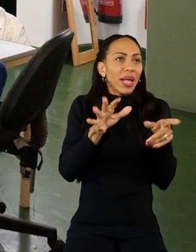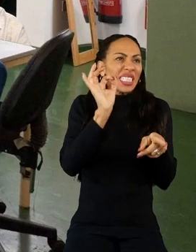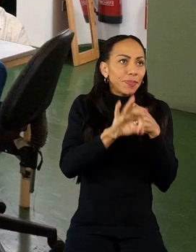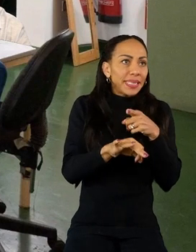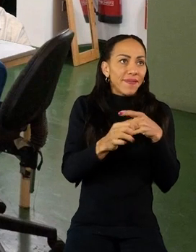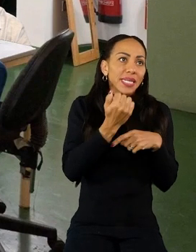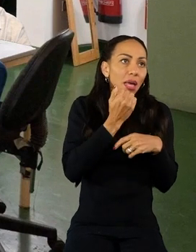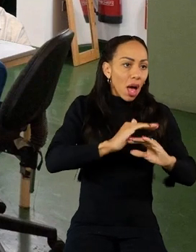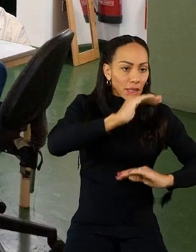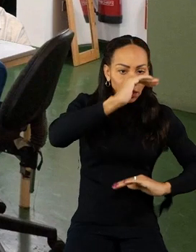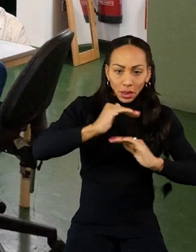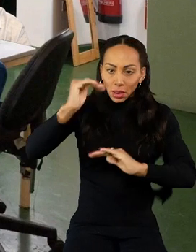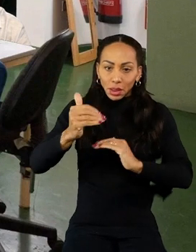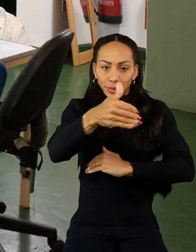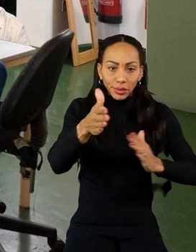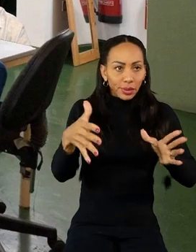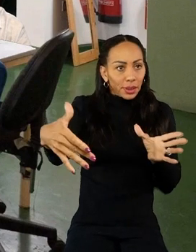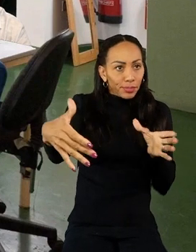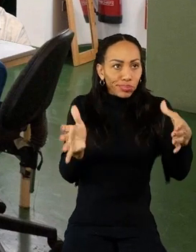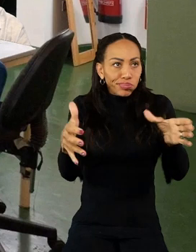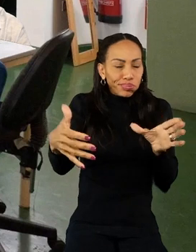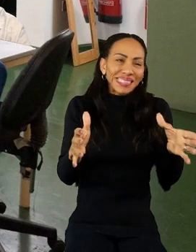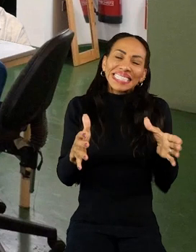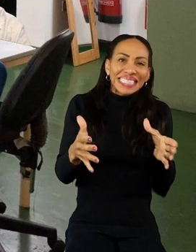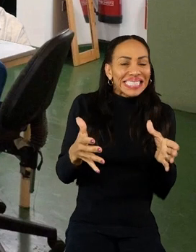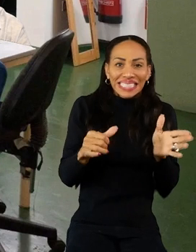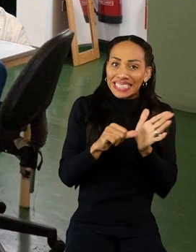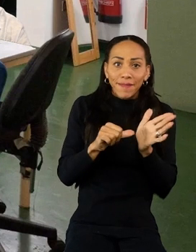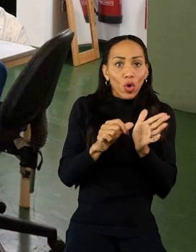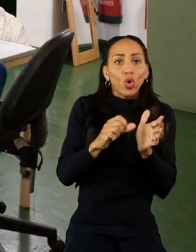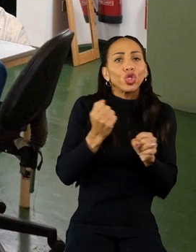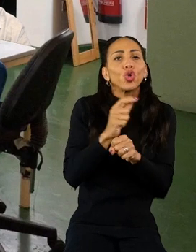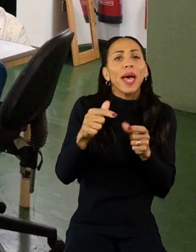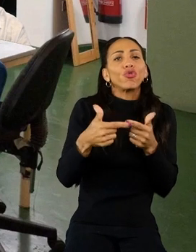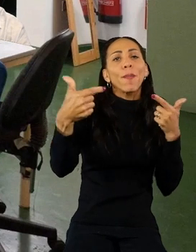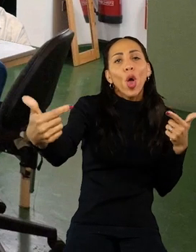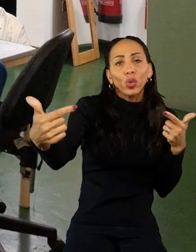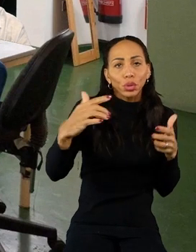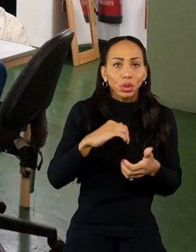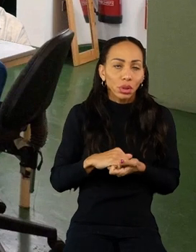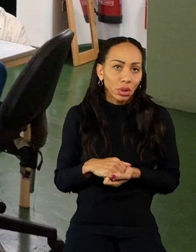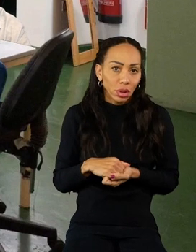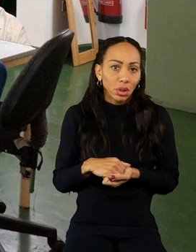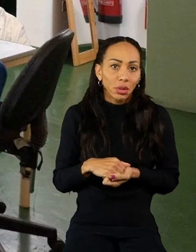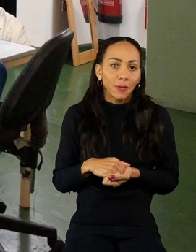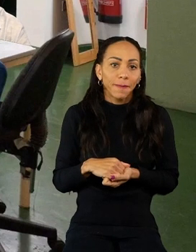certain size and position your camera at a certain angle? If you want to have a kind of more